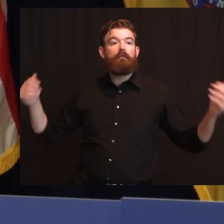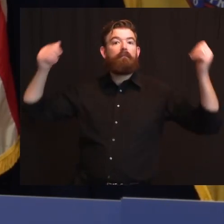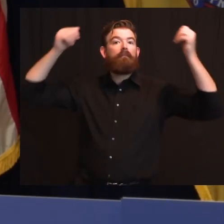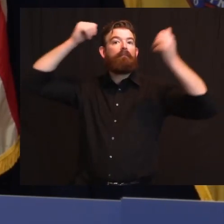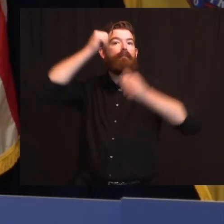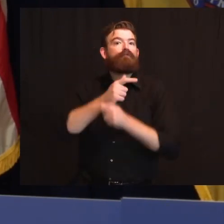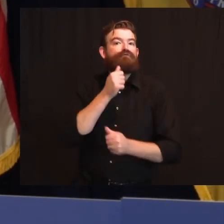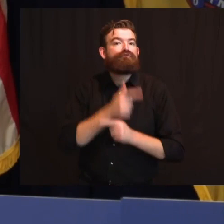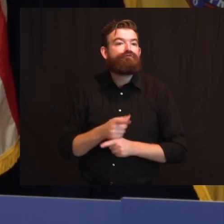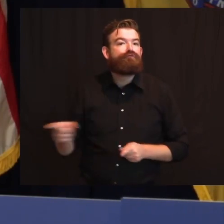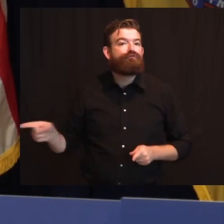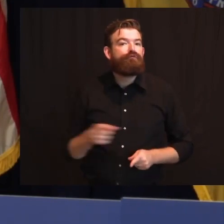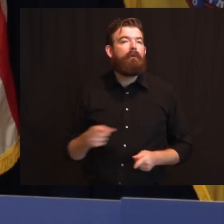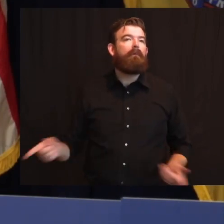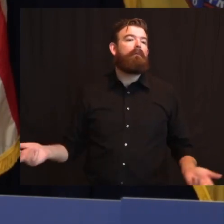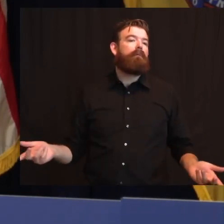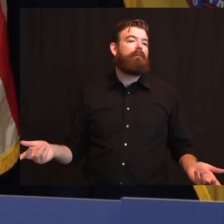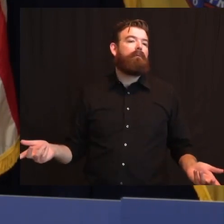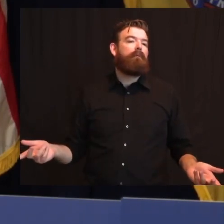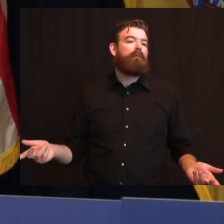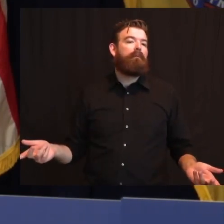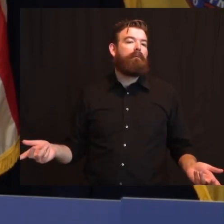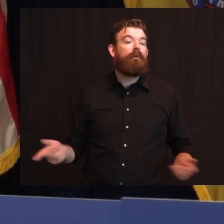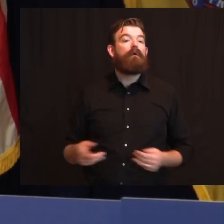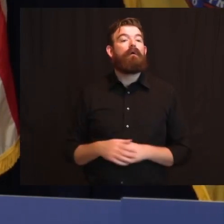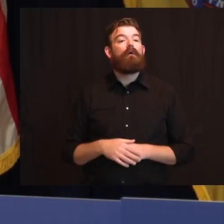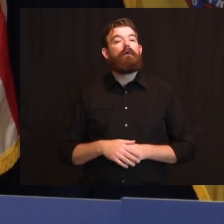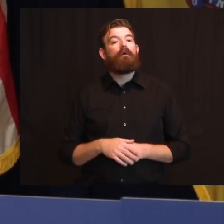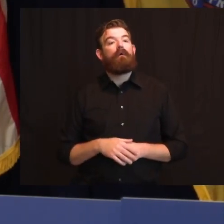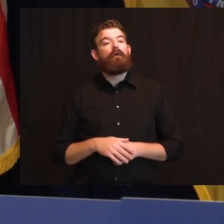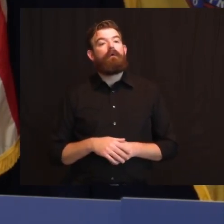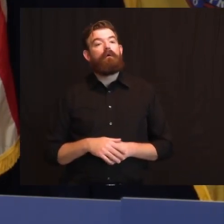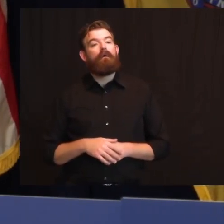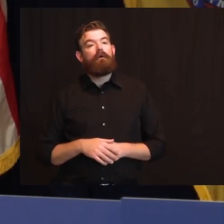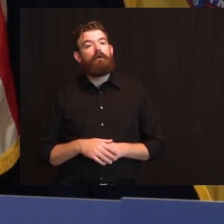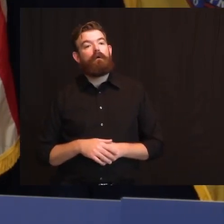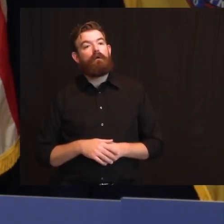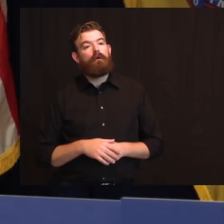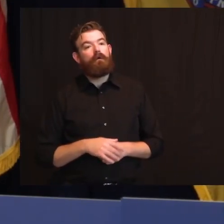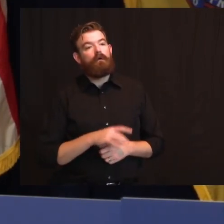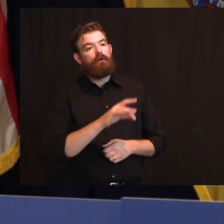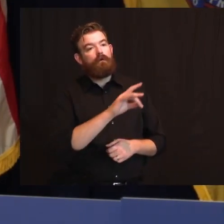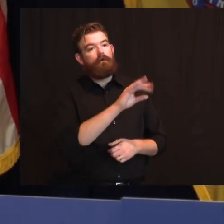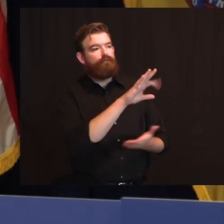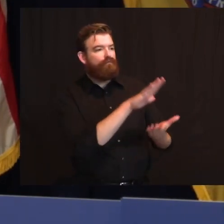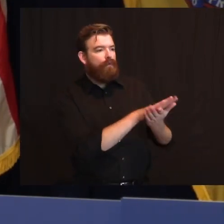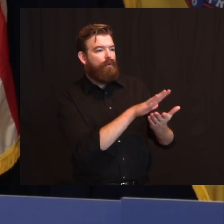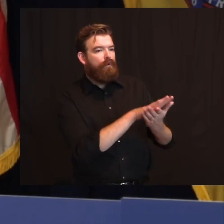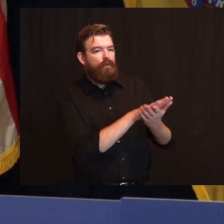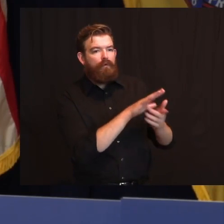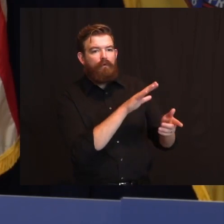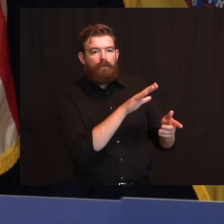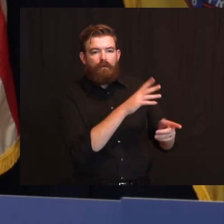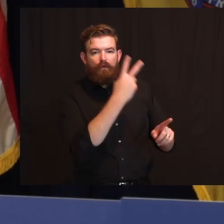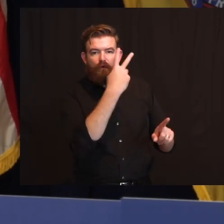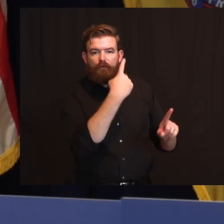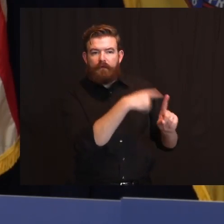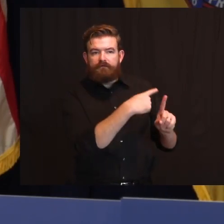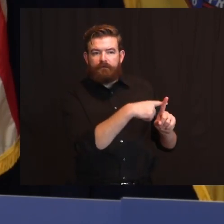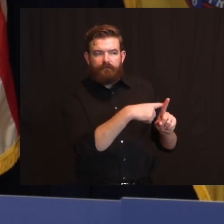figure out where they got it from, so maybe they got it from each other, and it may be spreading through the school. So we do go ahead, and that list is published as